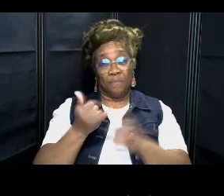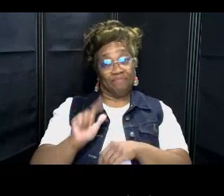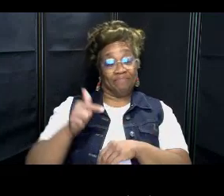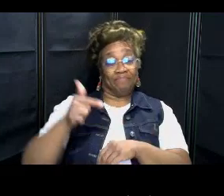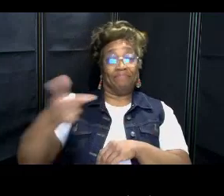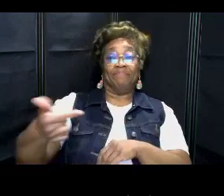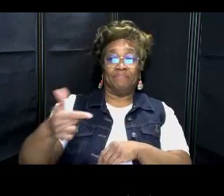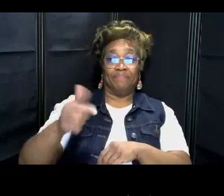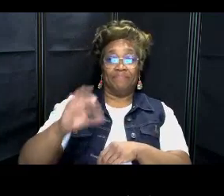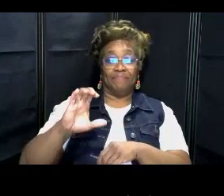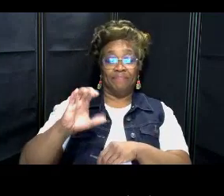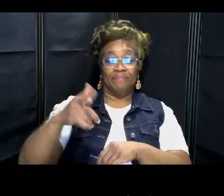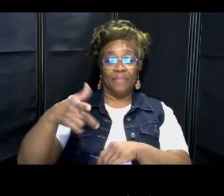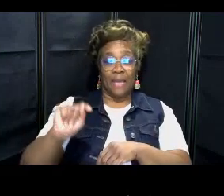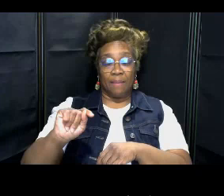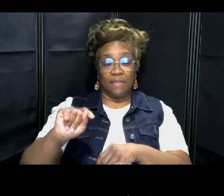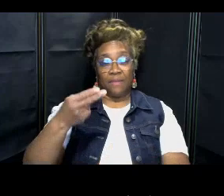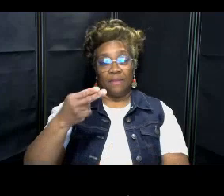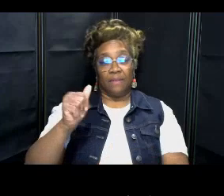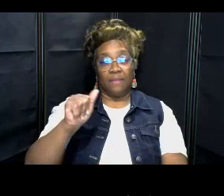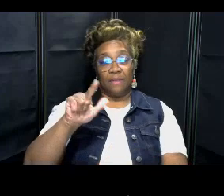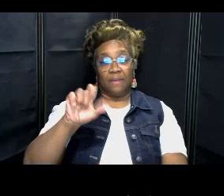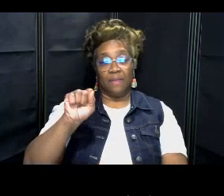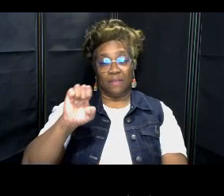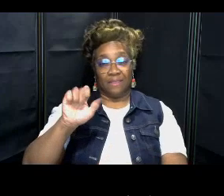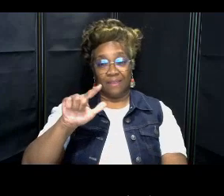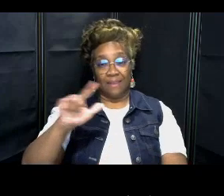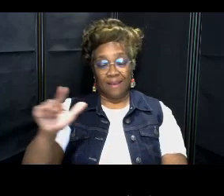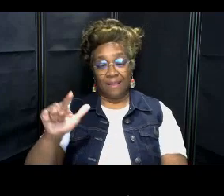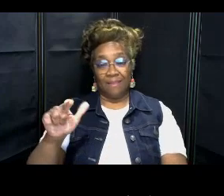expert, Captain Hassel. Take it away.